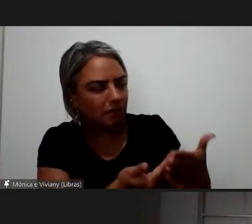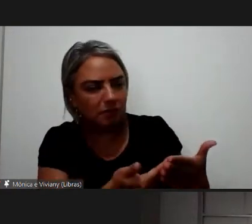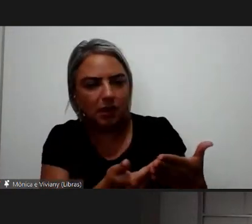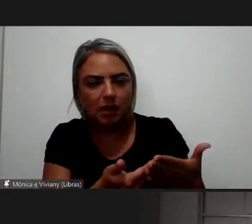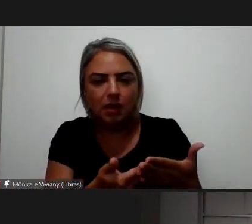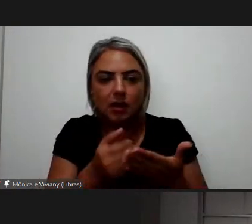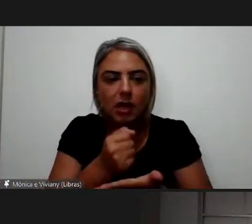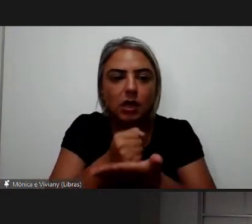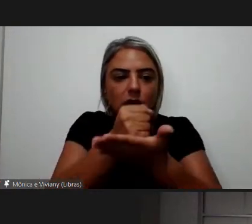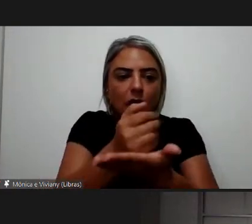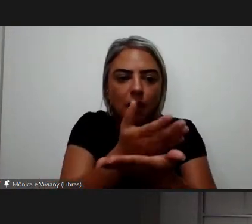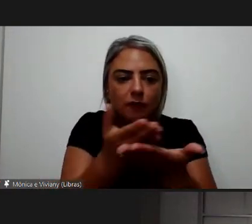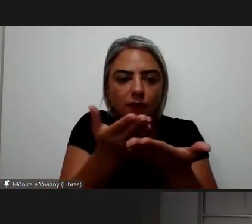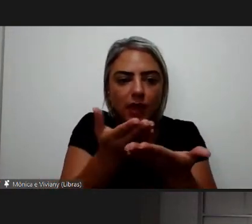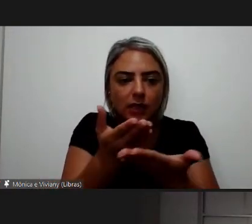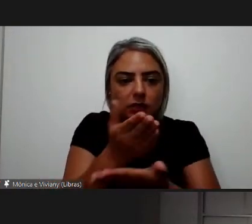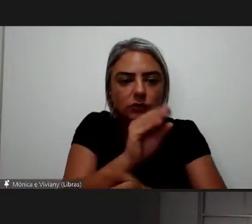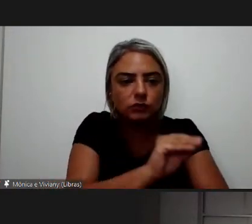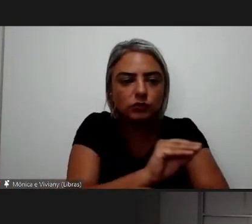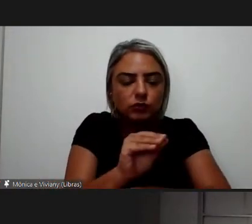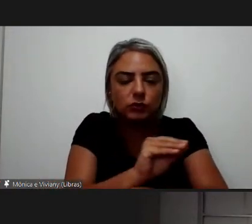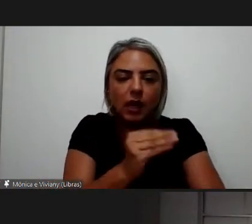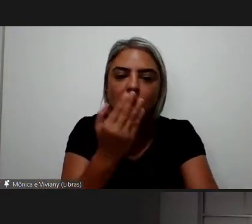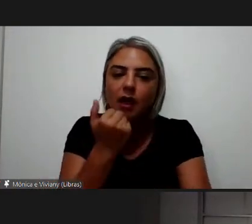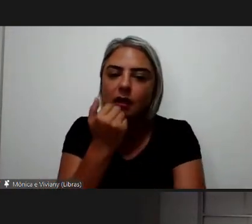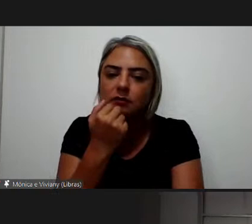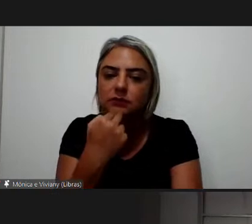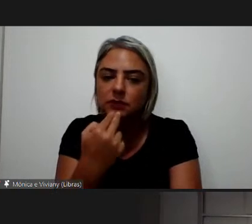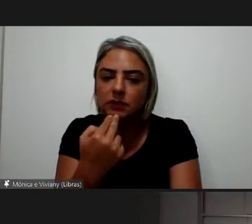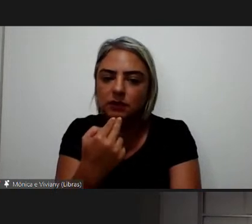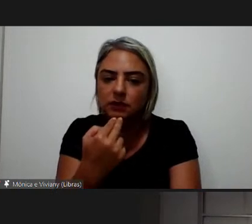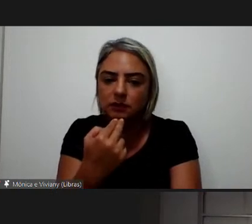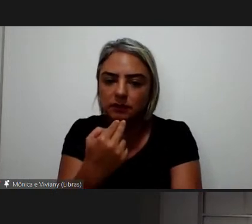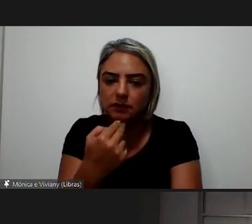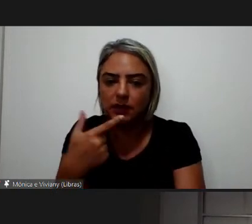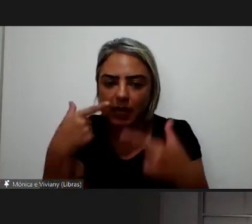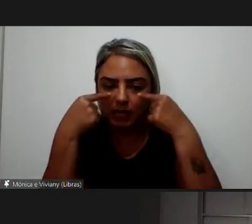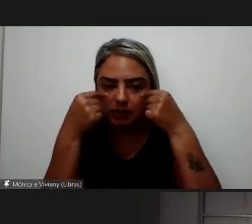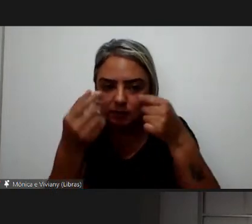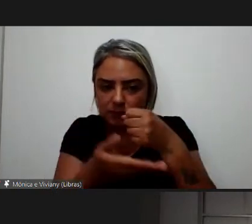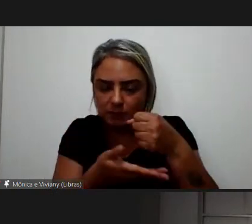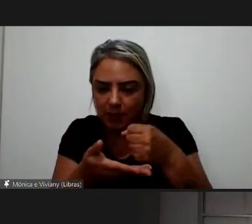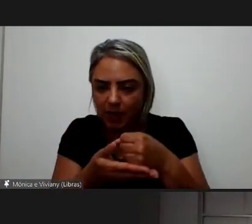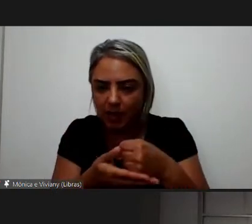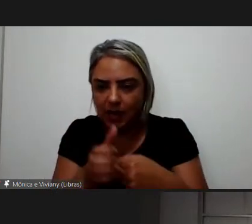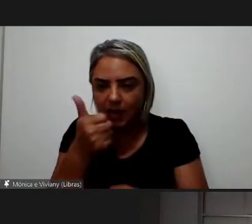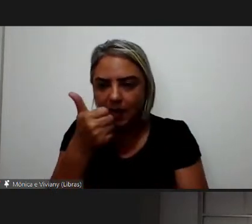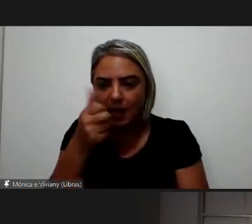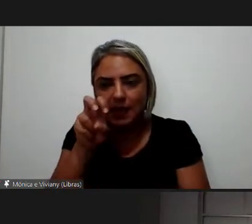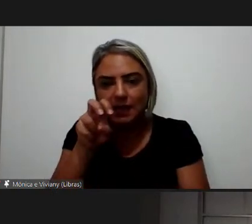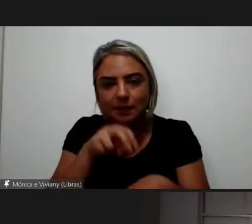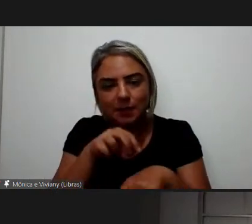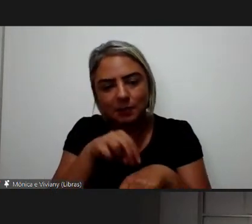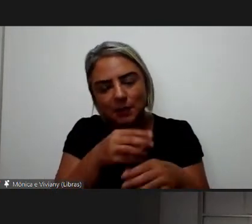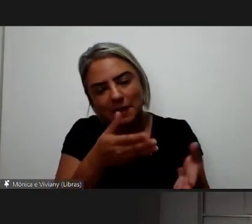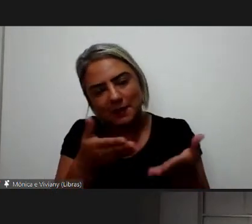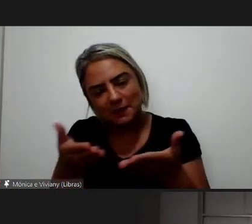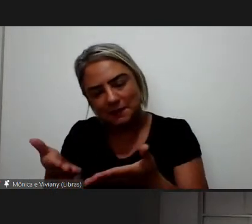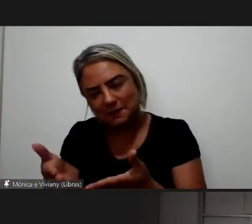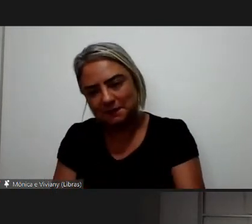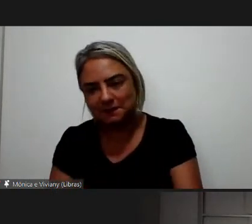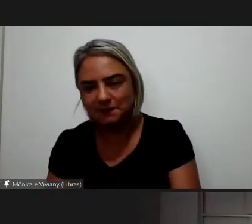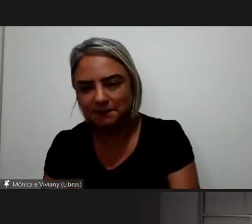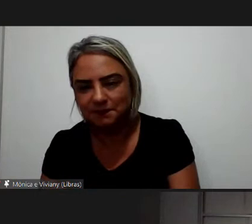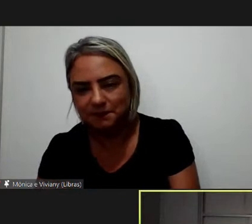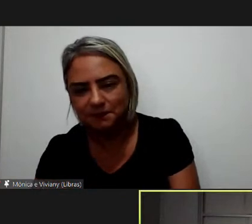the reconnaissance and the offer of care in nutrition and food in the APS, which is primary healthcare? You